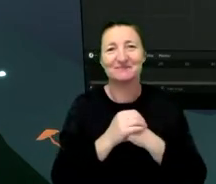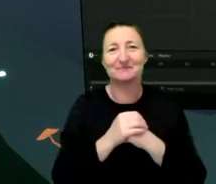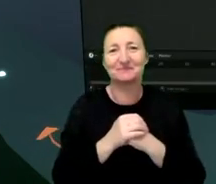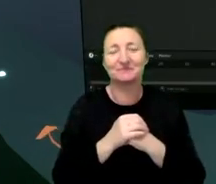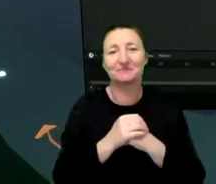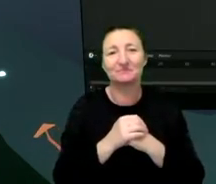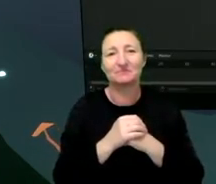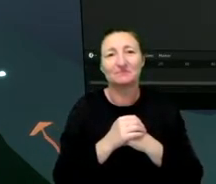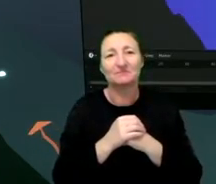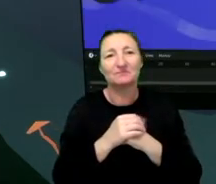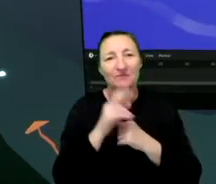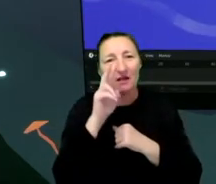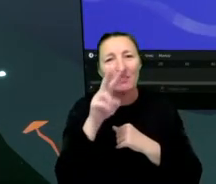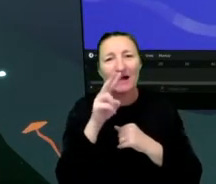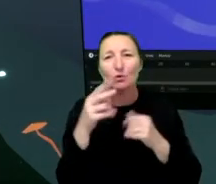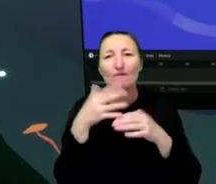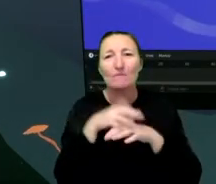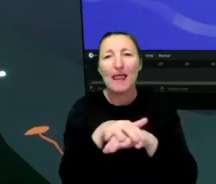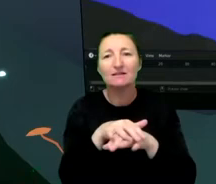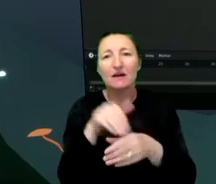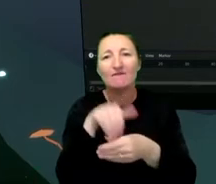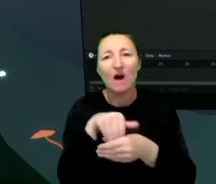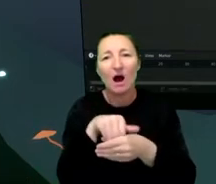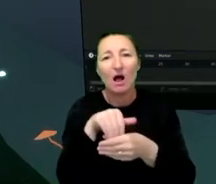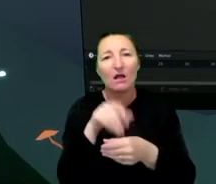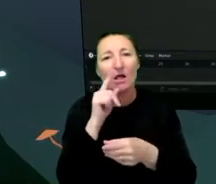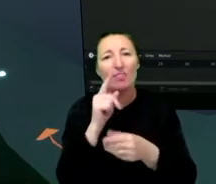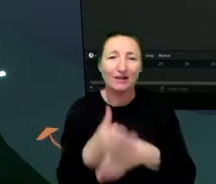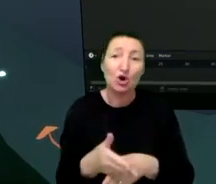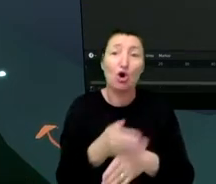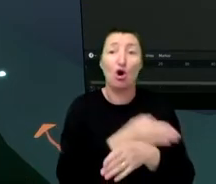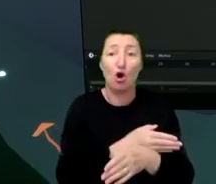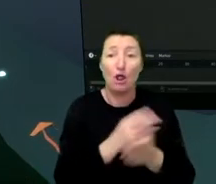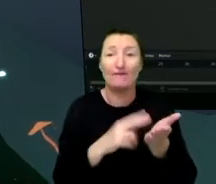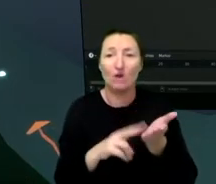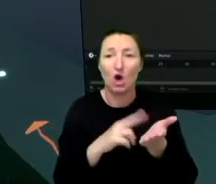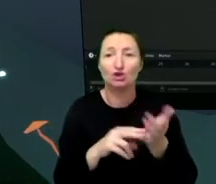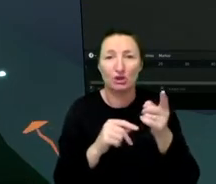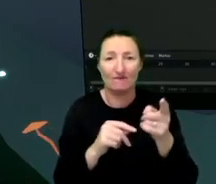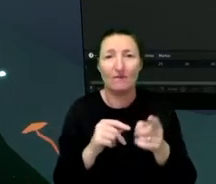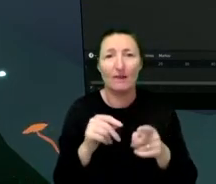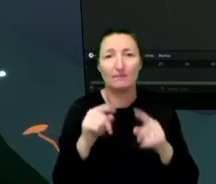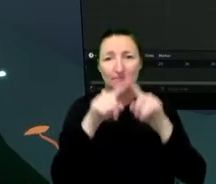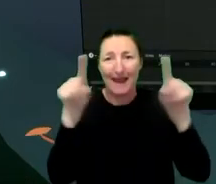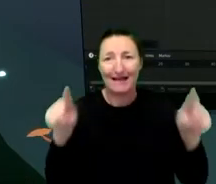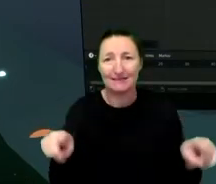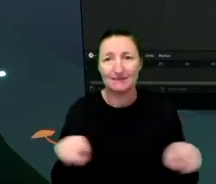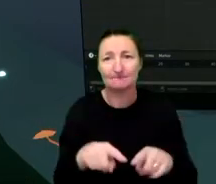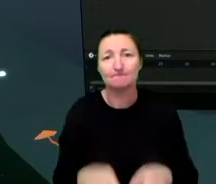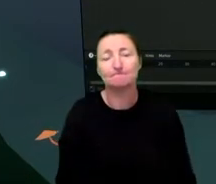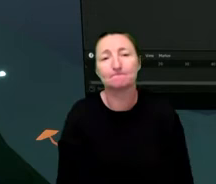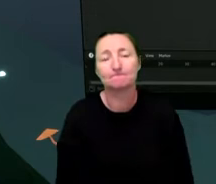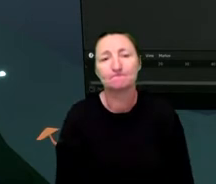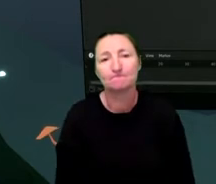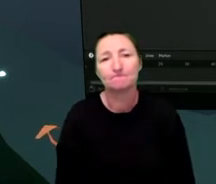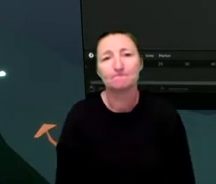and there's a little bit of the Blender file actually showing an early version of the maze. Yeah, we were thinking about ways of having